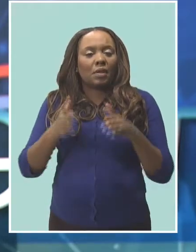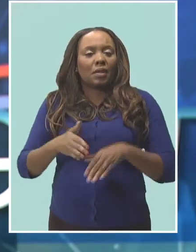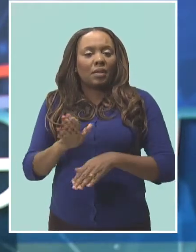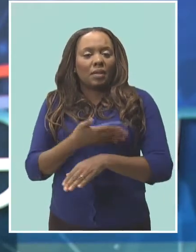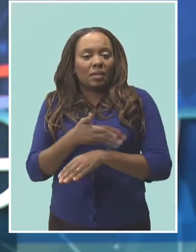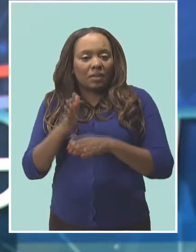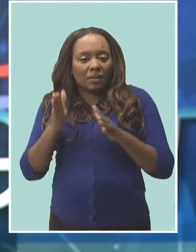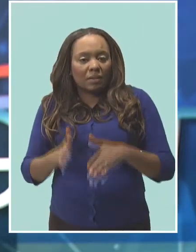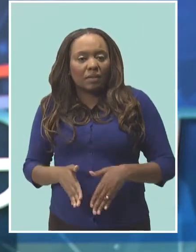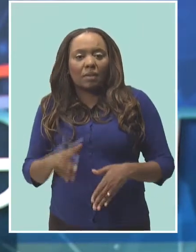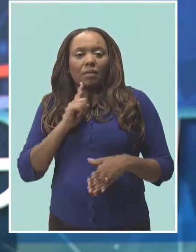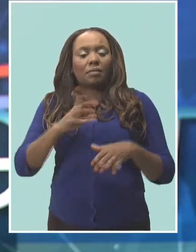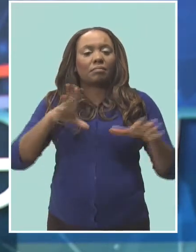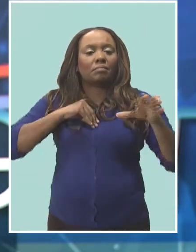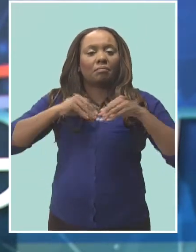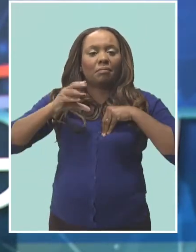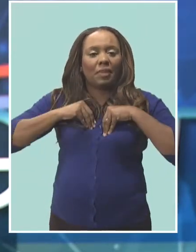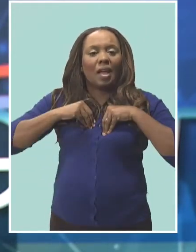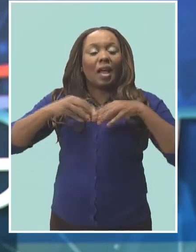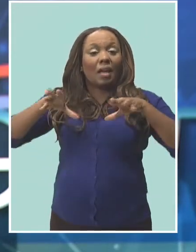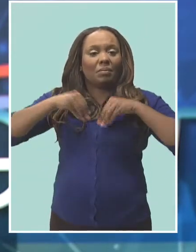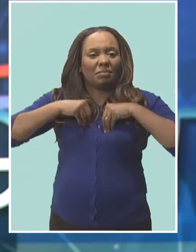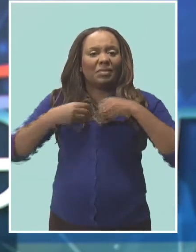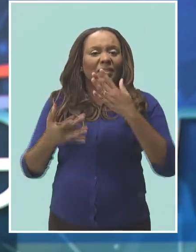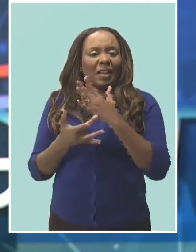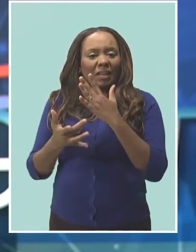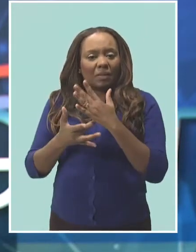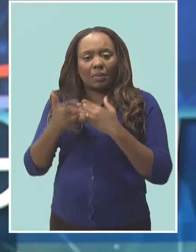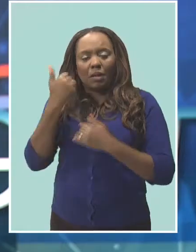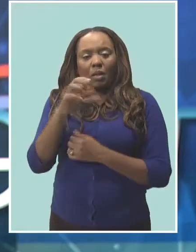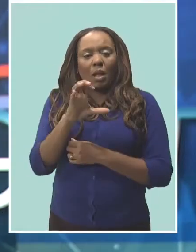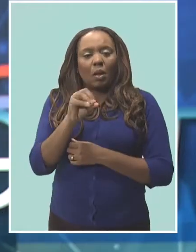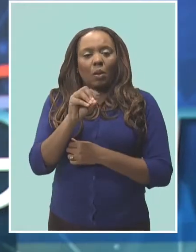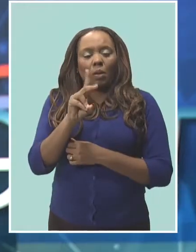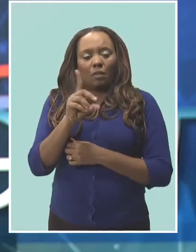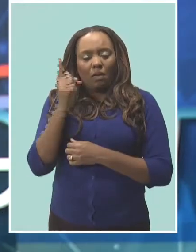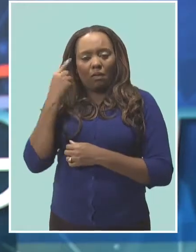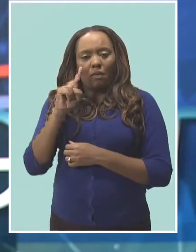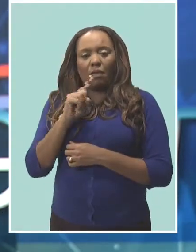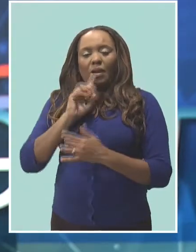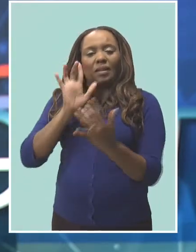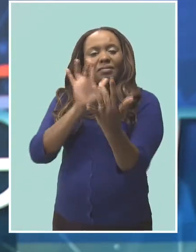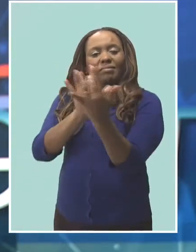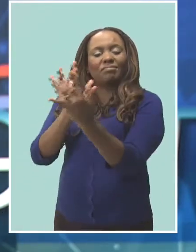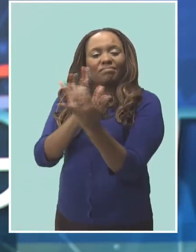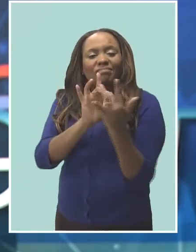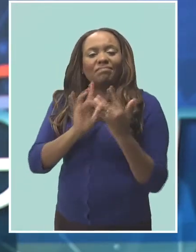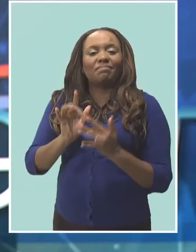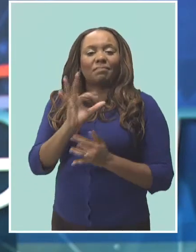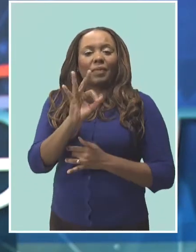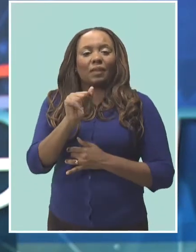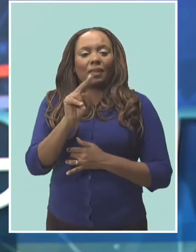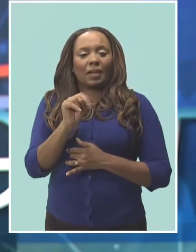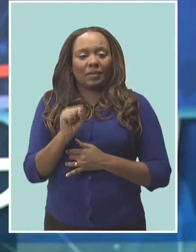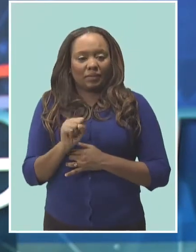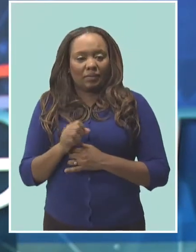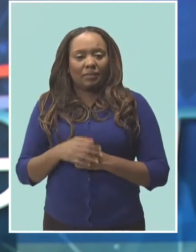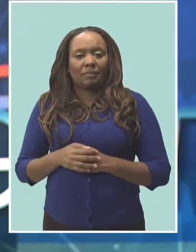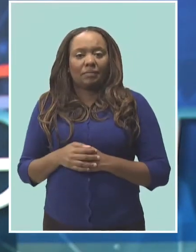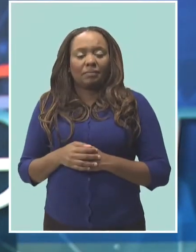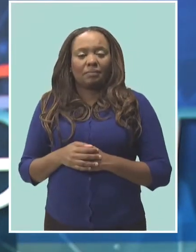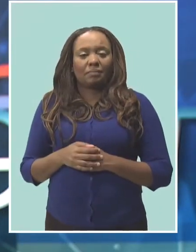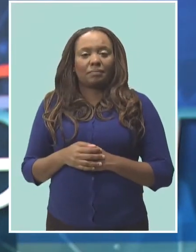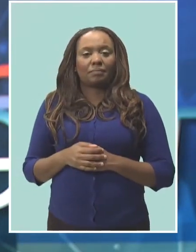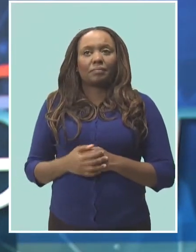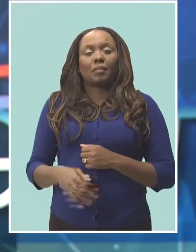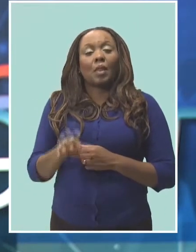have been embracing technology more throughout the COVID-19 pandemic to connect with fans and remain relevant. Now, one of them is 2019 party